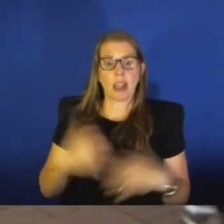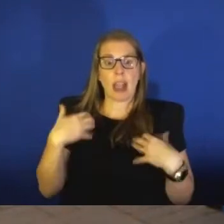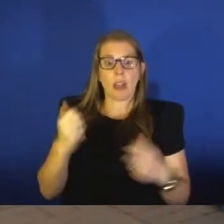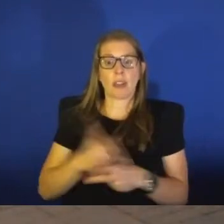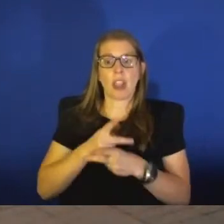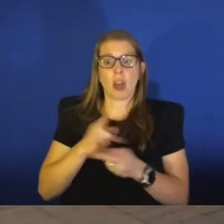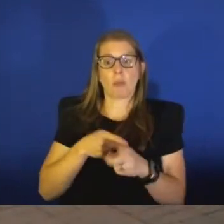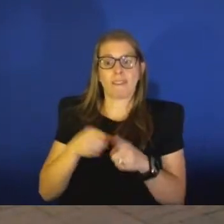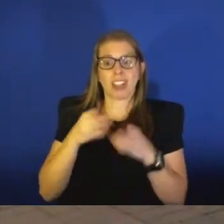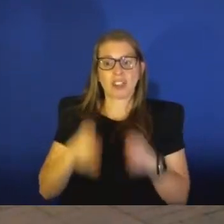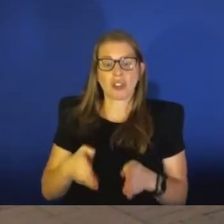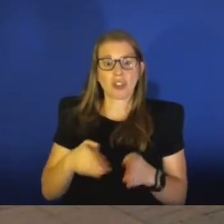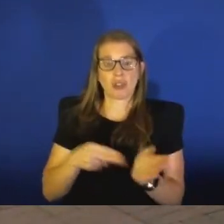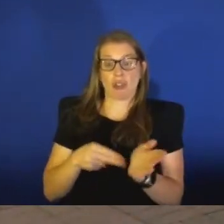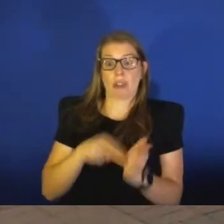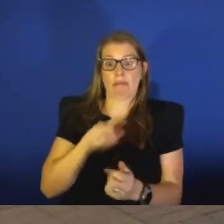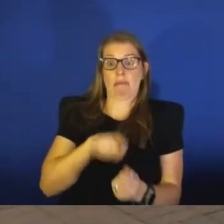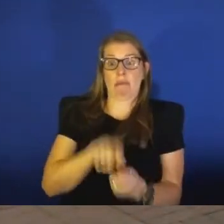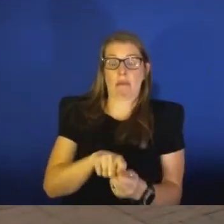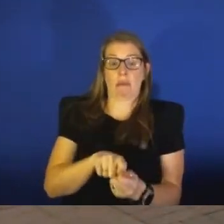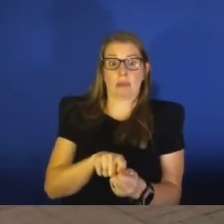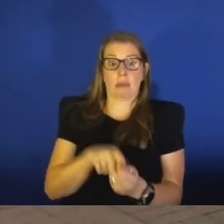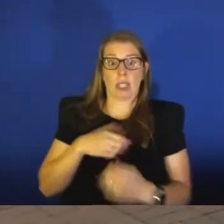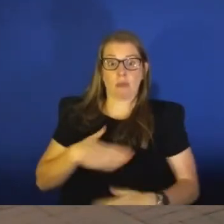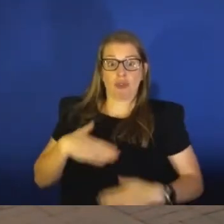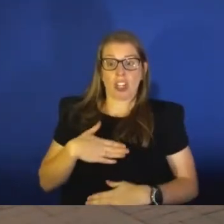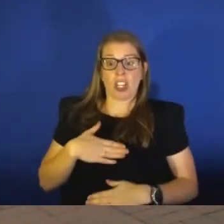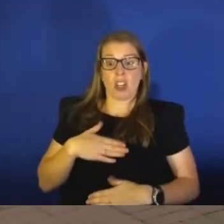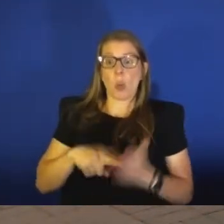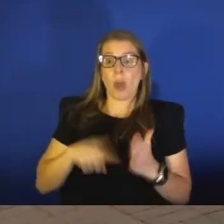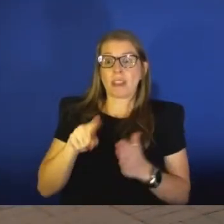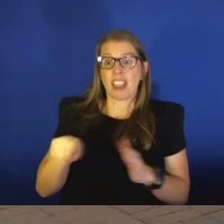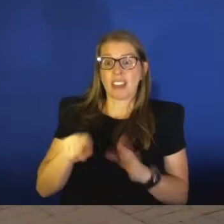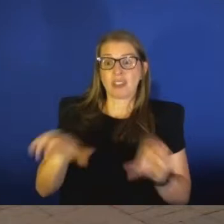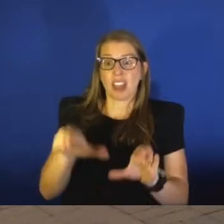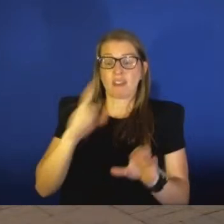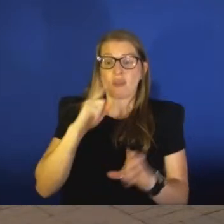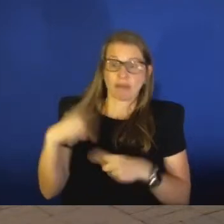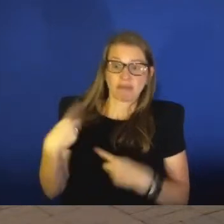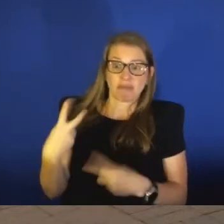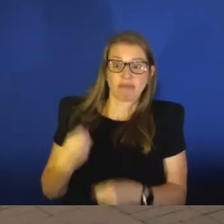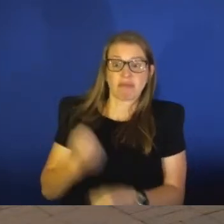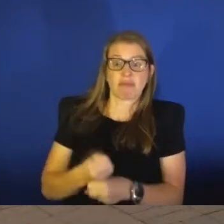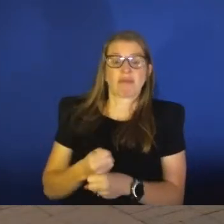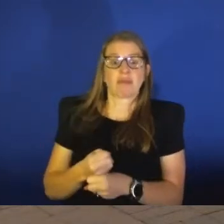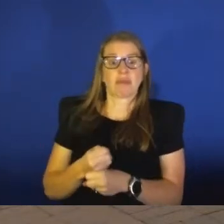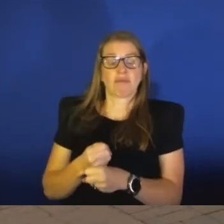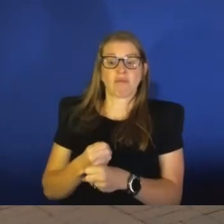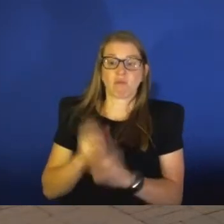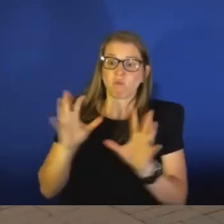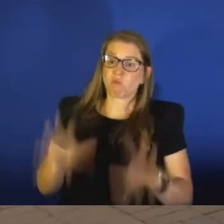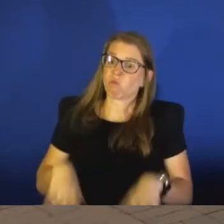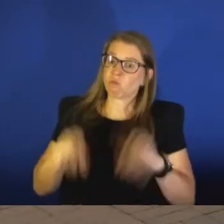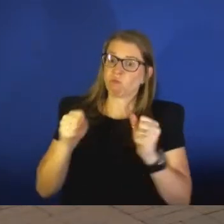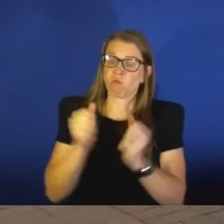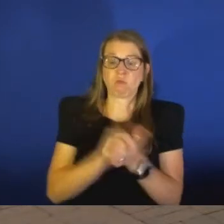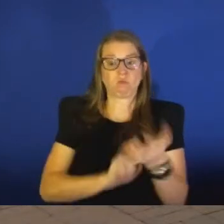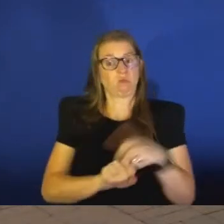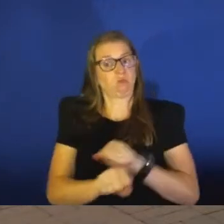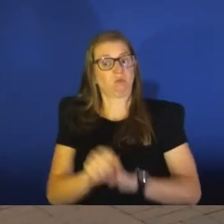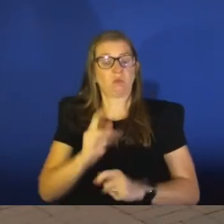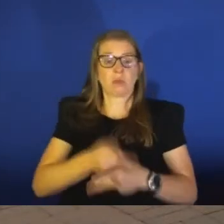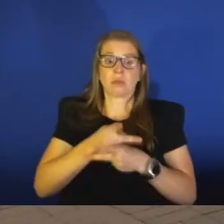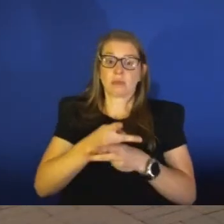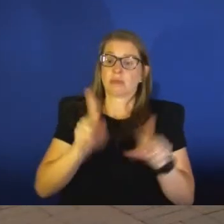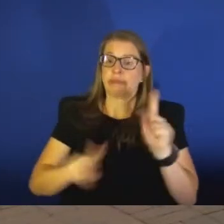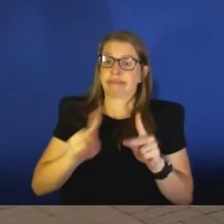nurses specifically, just appreciate what they've done for the last 2 years. They've stepped up, taking care of people. In some